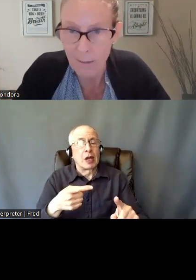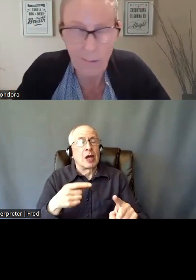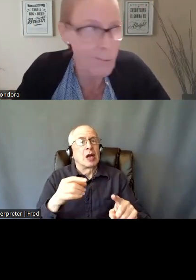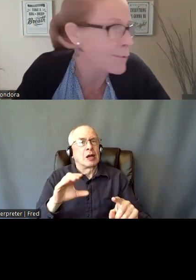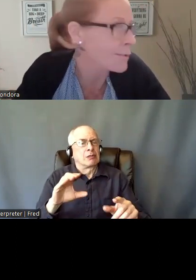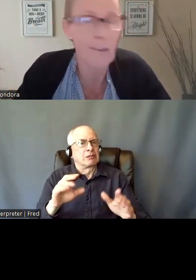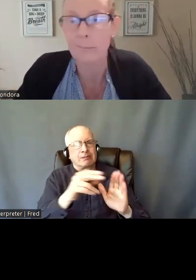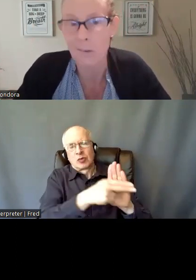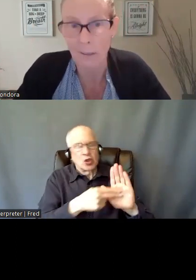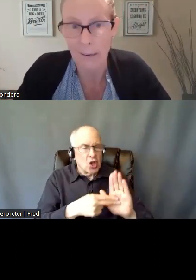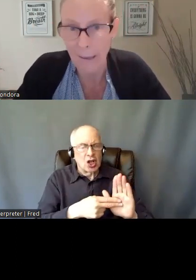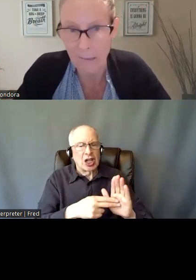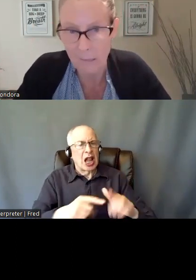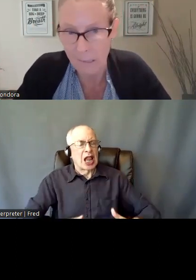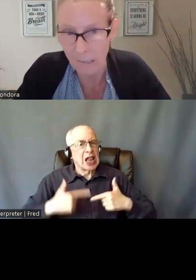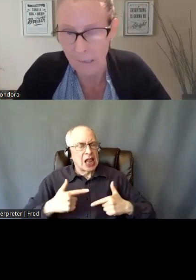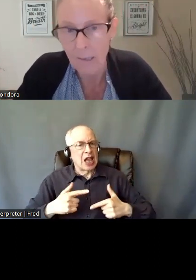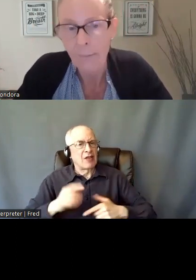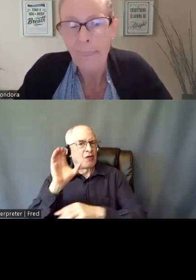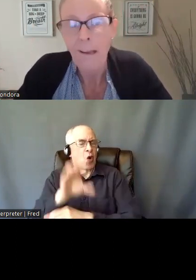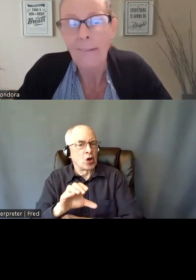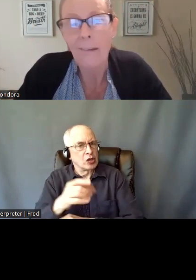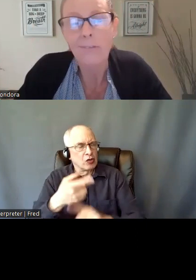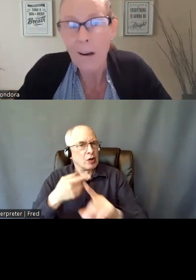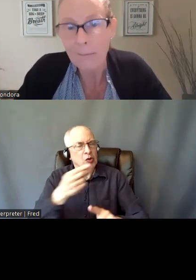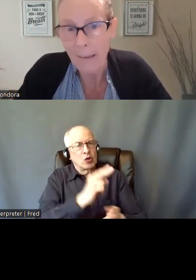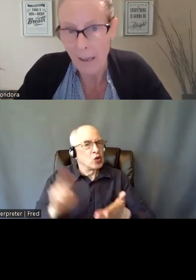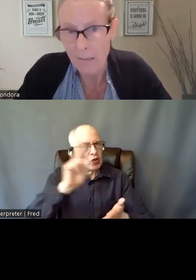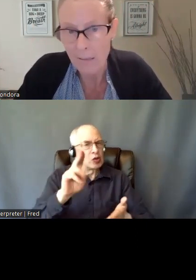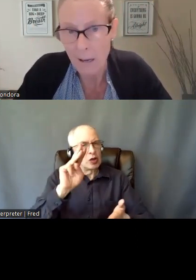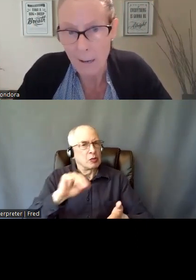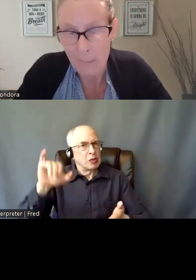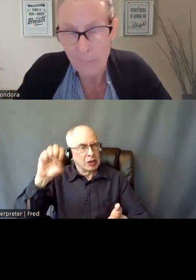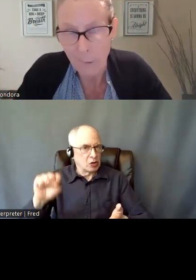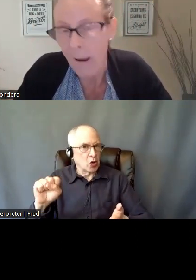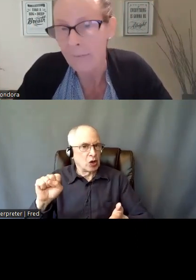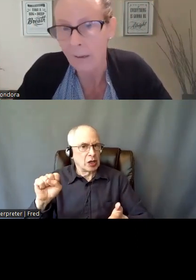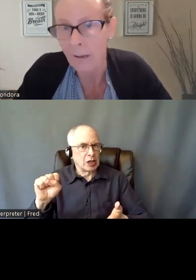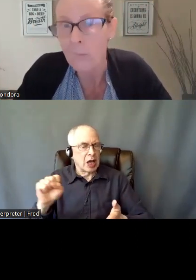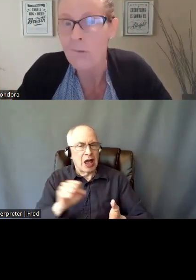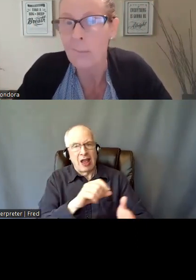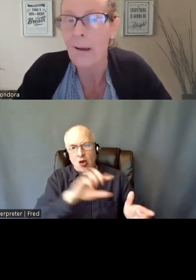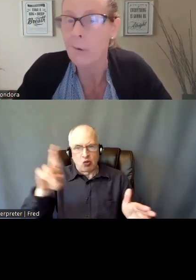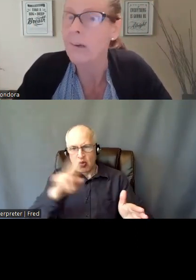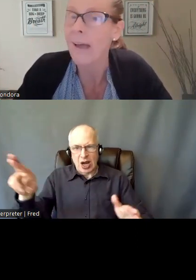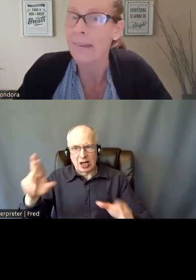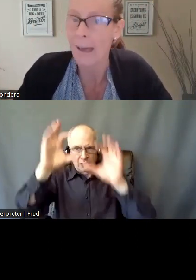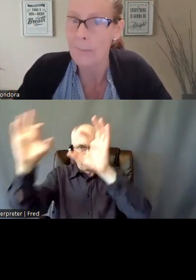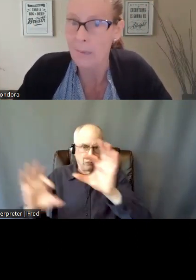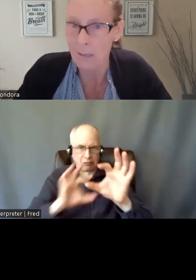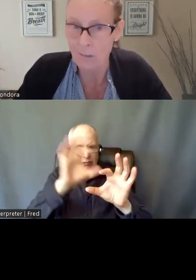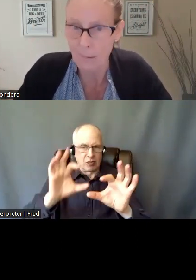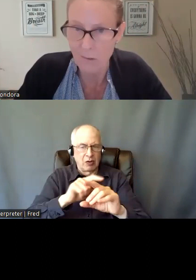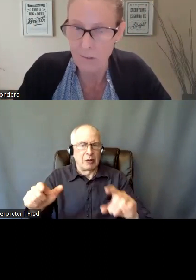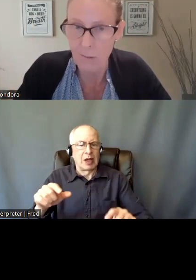out of the University of Missouri, Kansas City. And then the far right-hand graphic comes from that work of